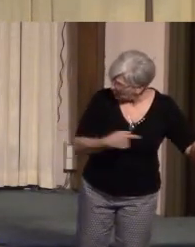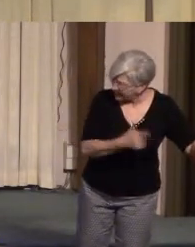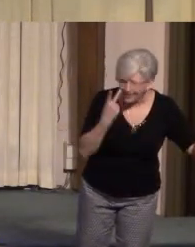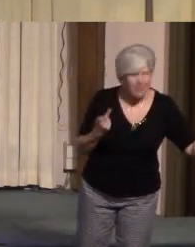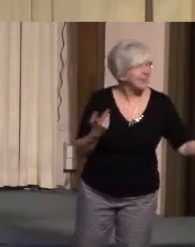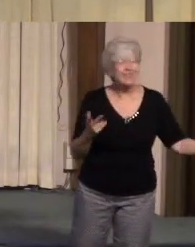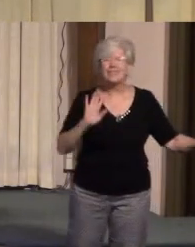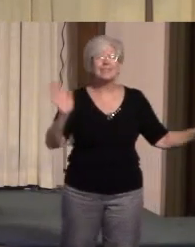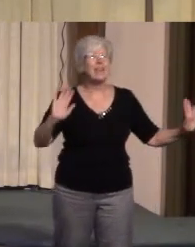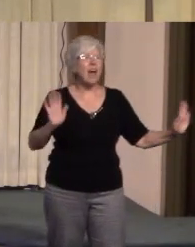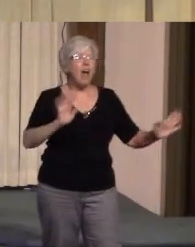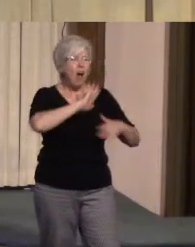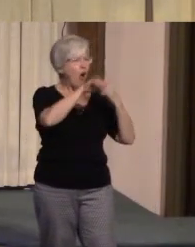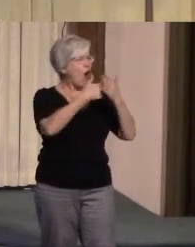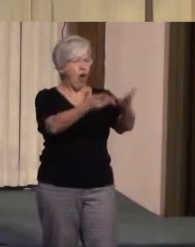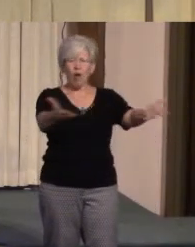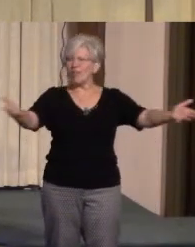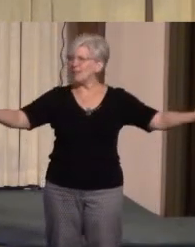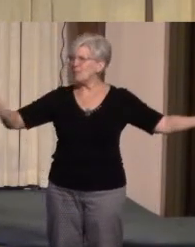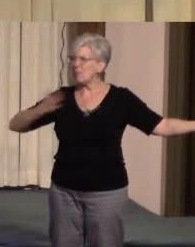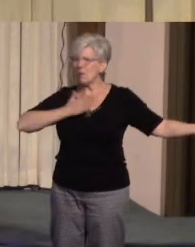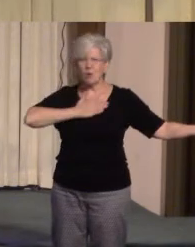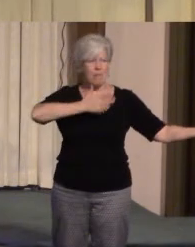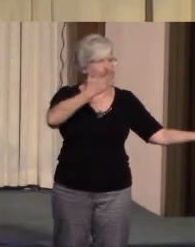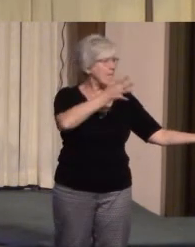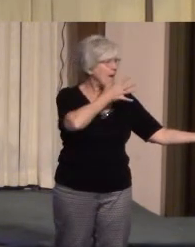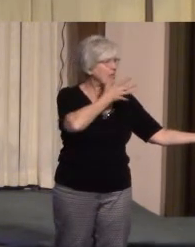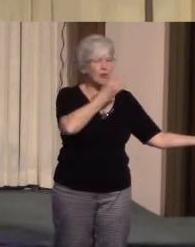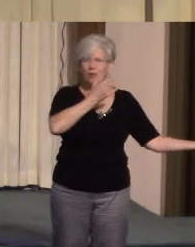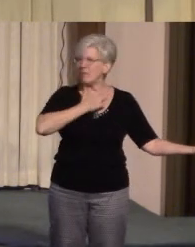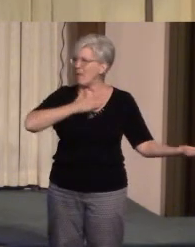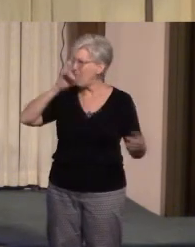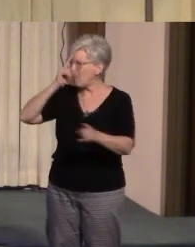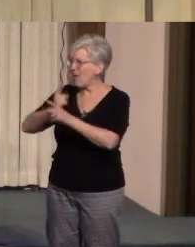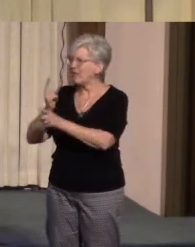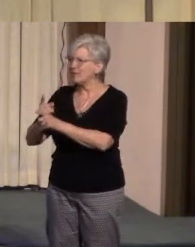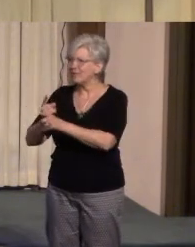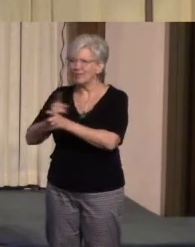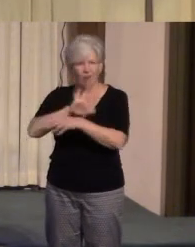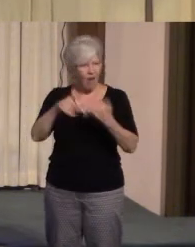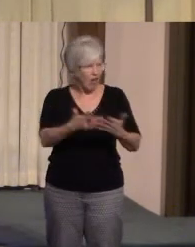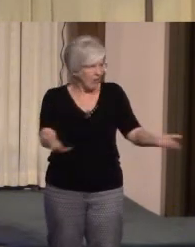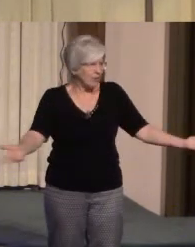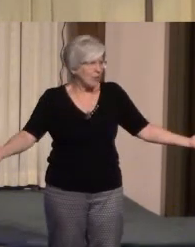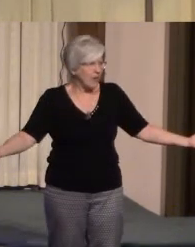hey, all these people are my mother and my brothers. All these people. Everybody is.